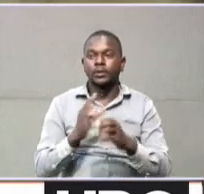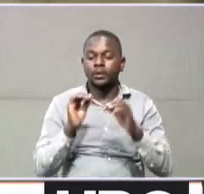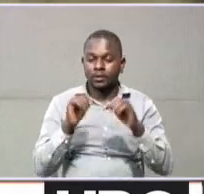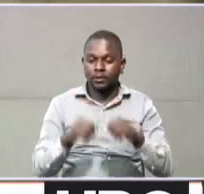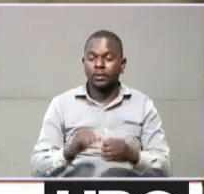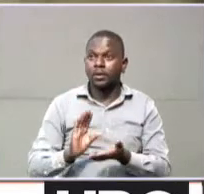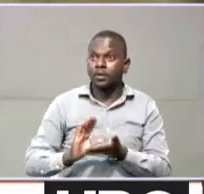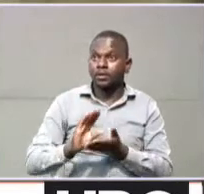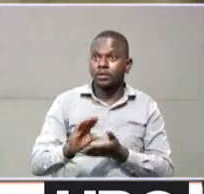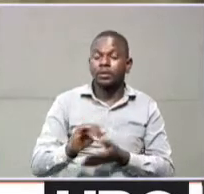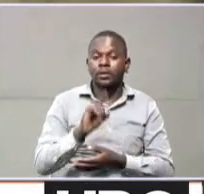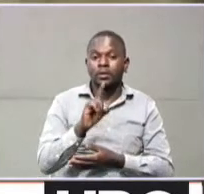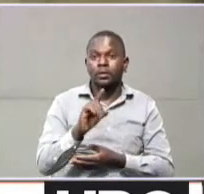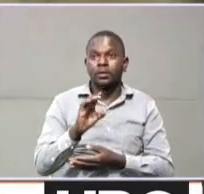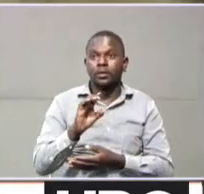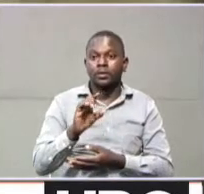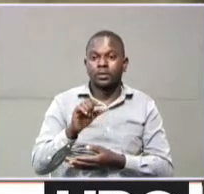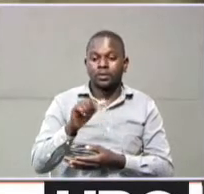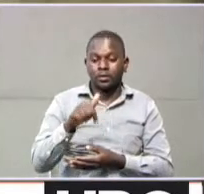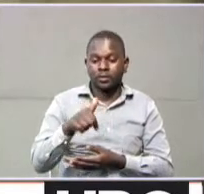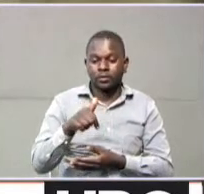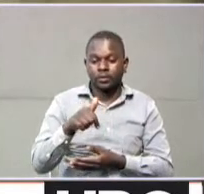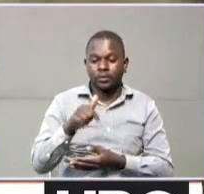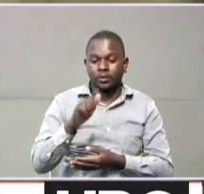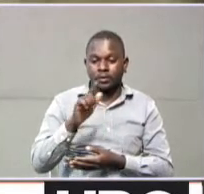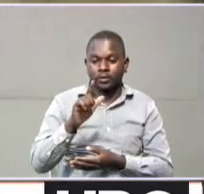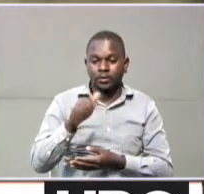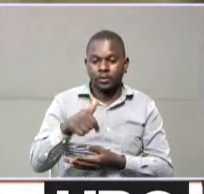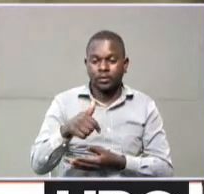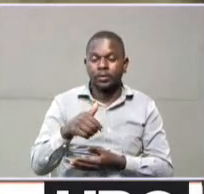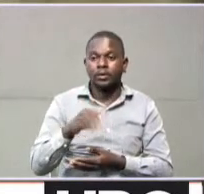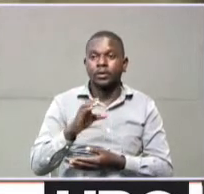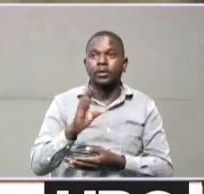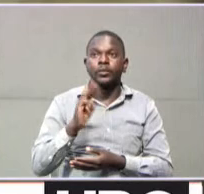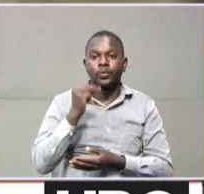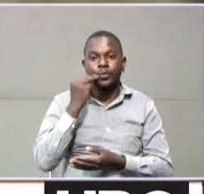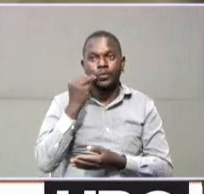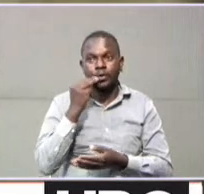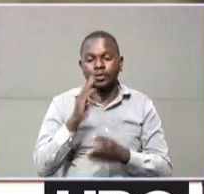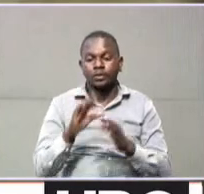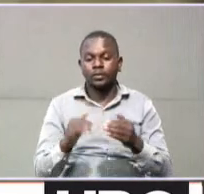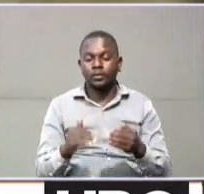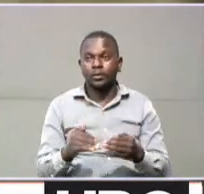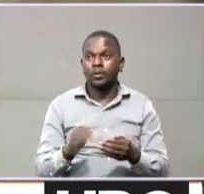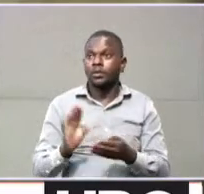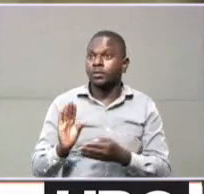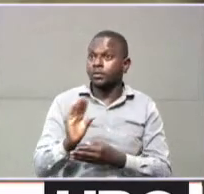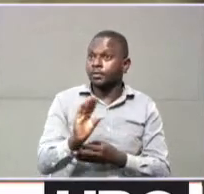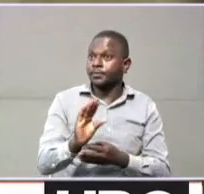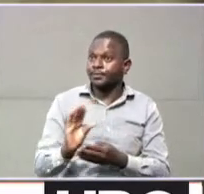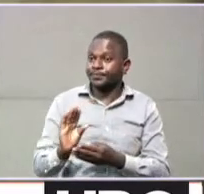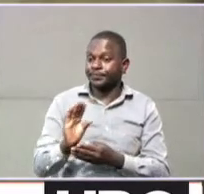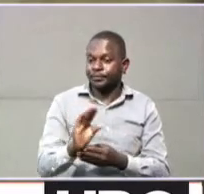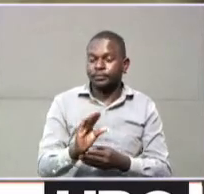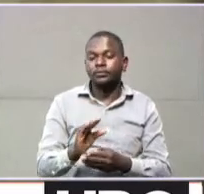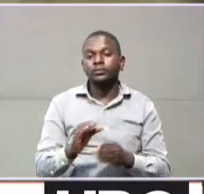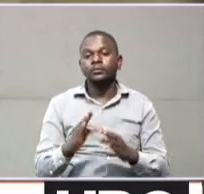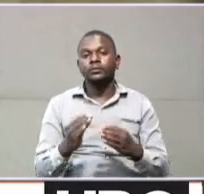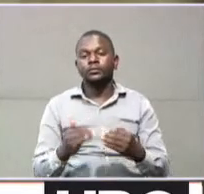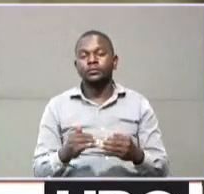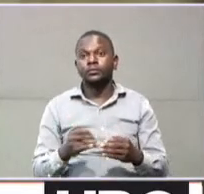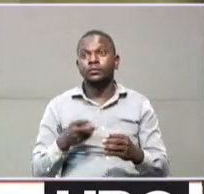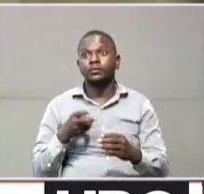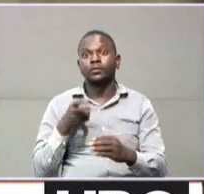shall release 117 million now from the releases that are projected